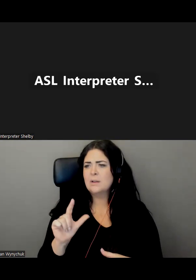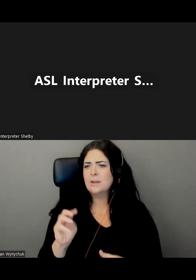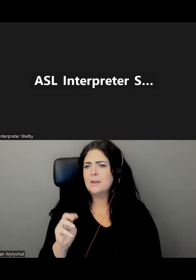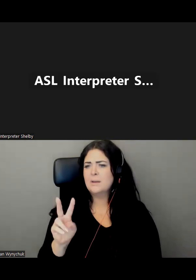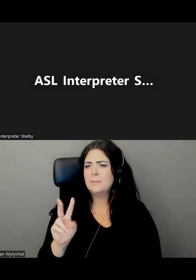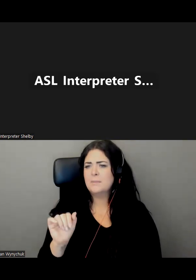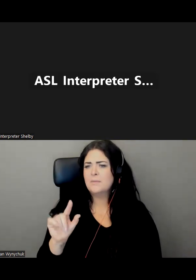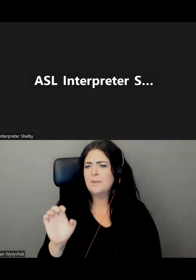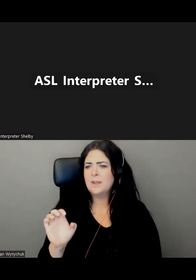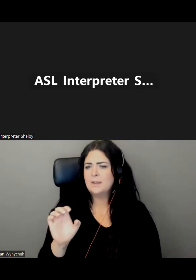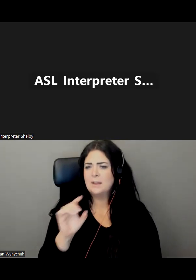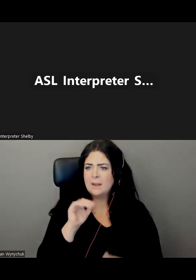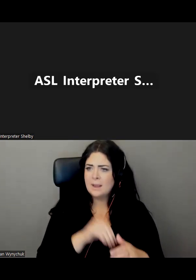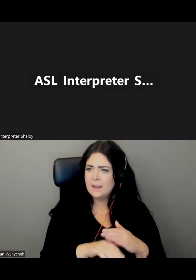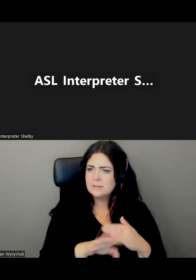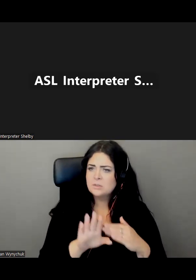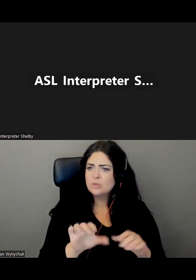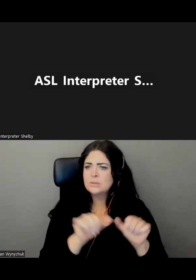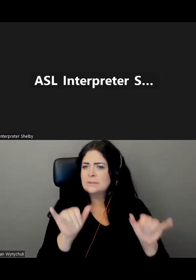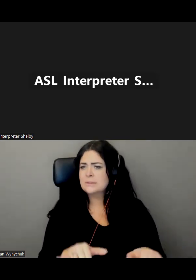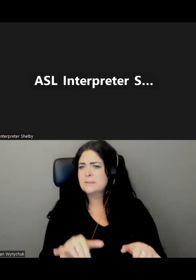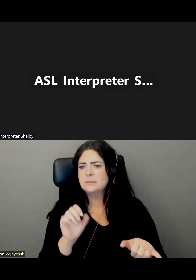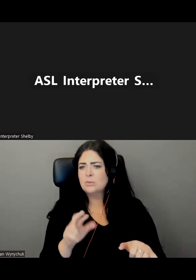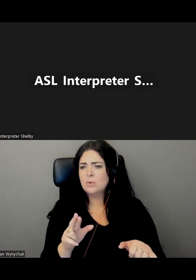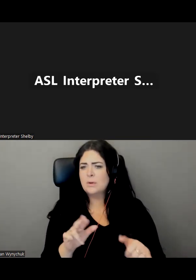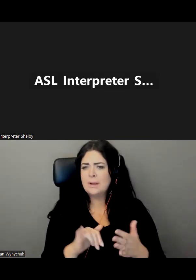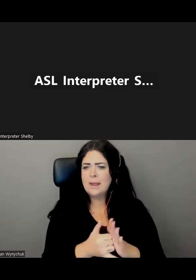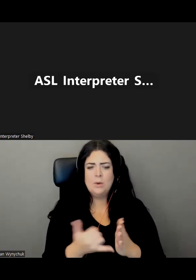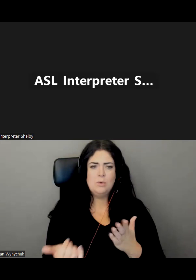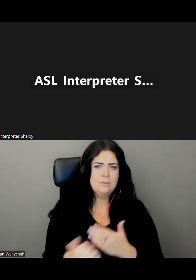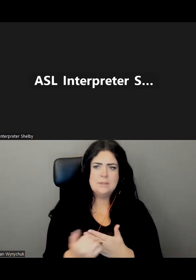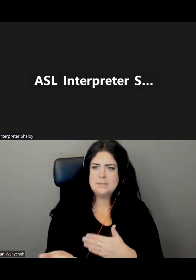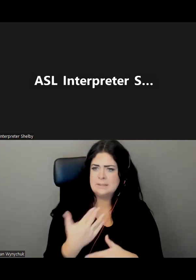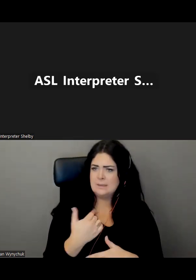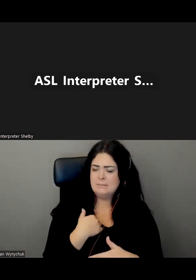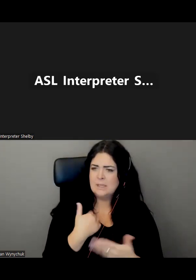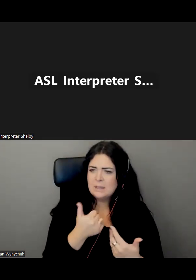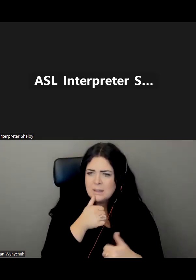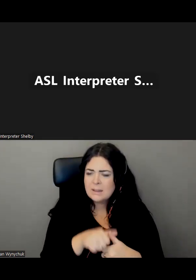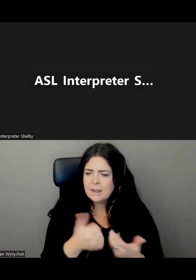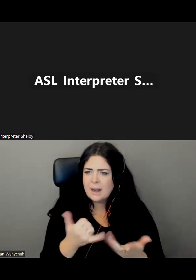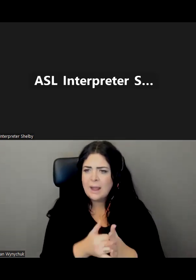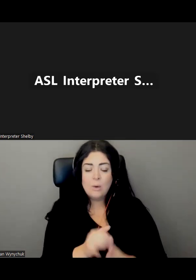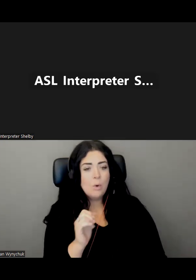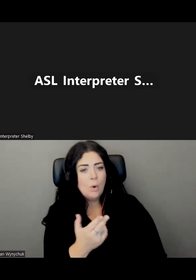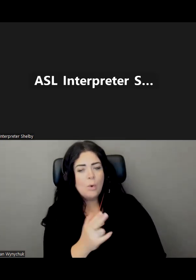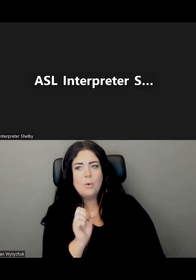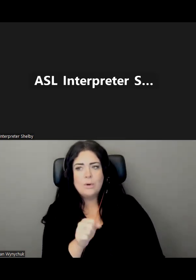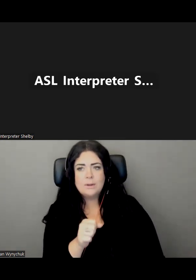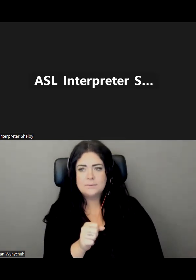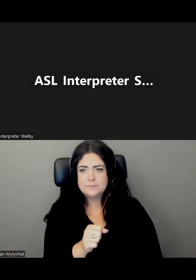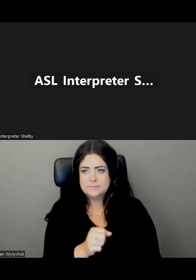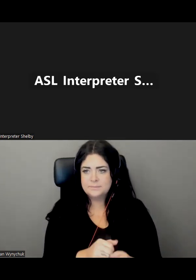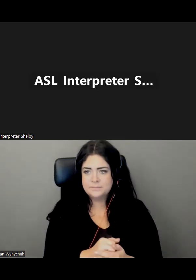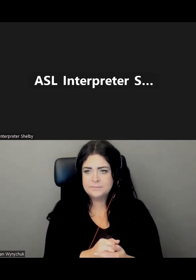can I access your systems, or how do you get them in the mail or whatever? How do you transport? Oh, yes. So we can